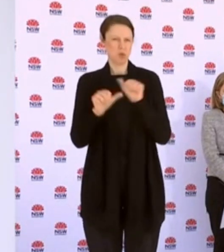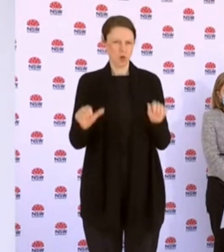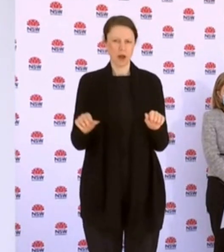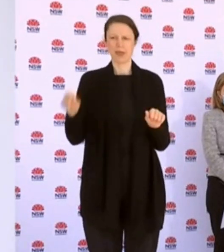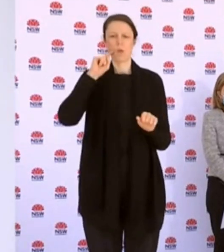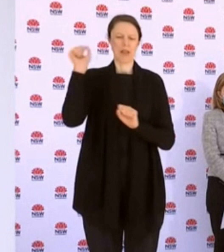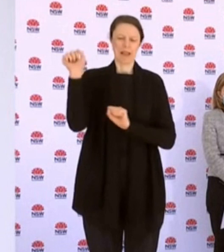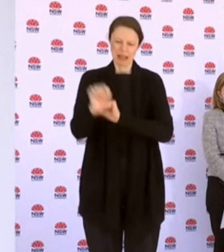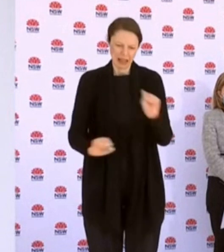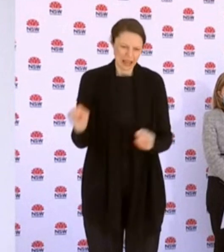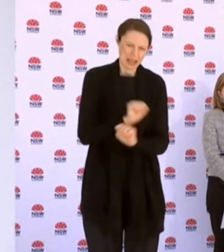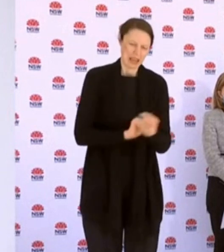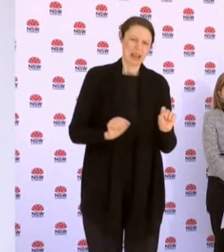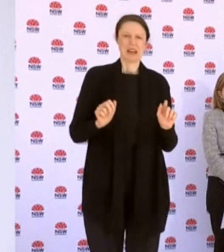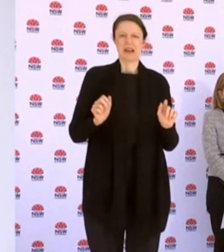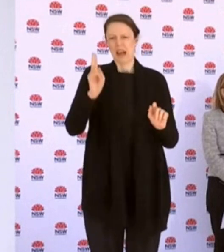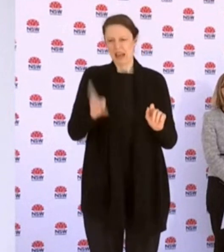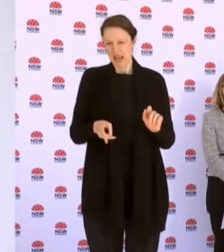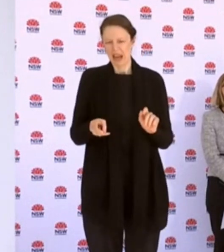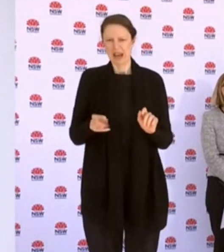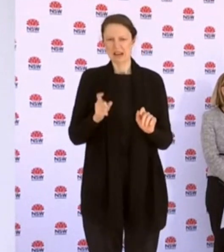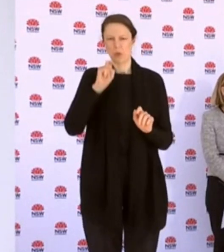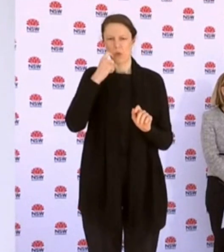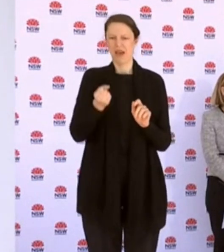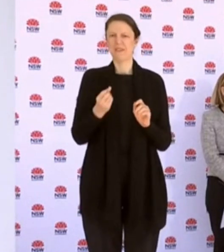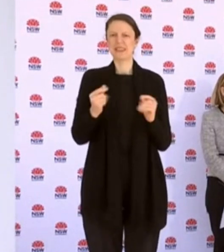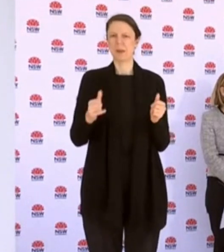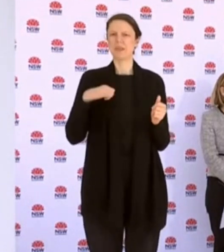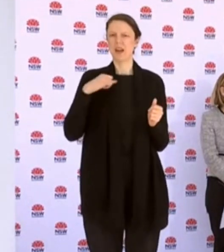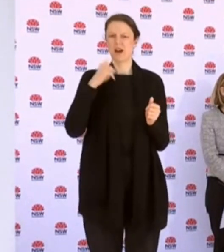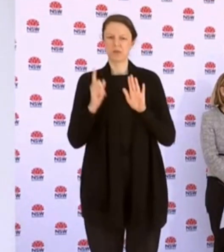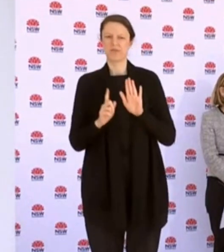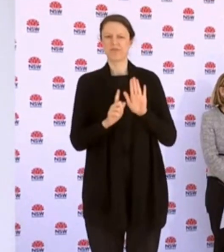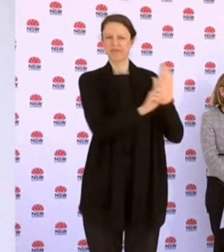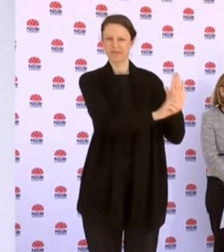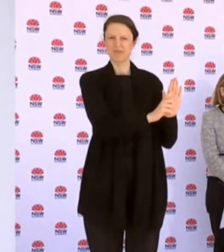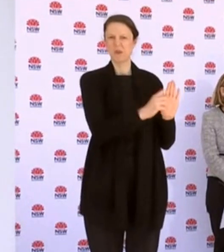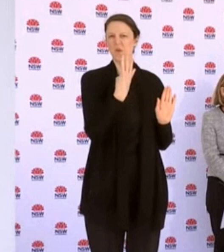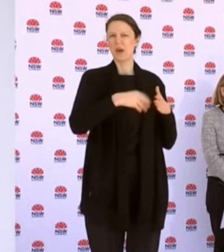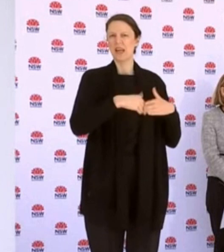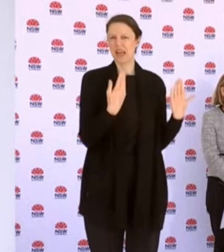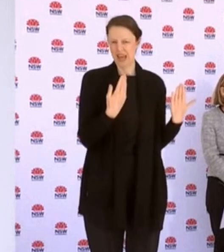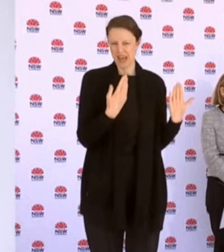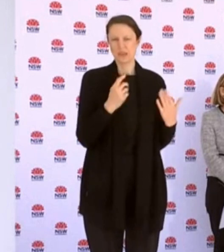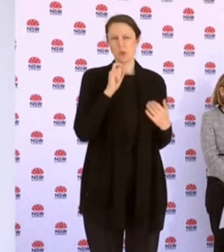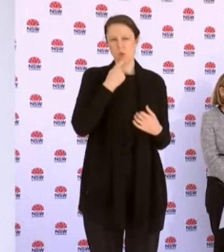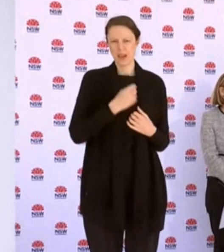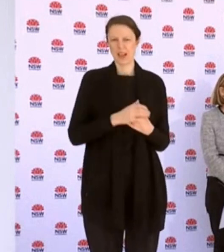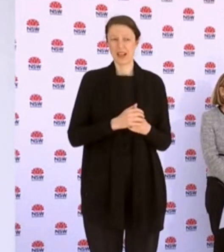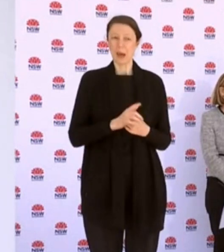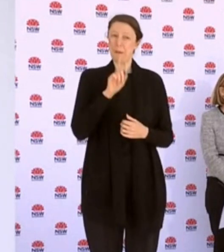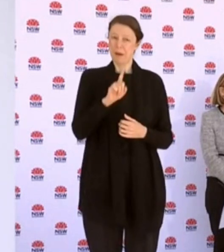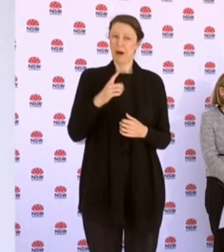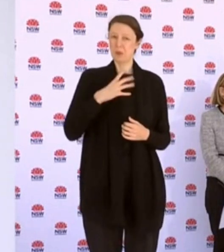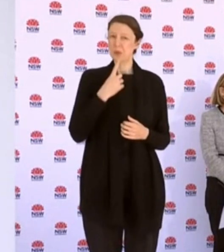and they'll have the staff off in self-isolation for the 14 days. It is, I have to say though, it is putting a lot of pressure on our